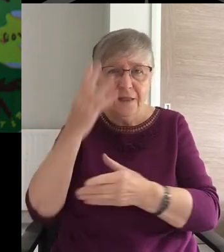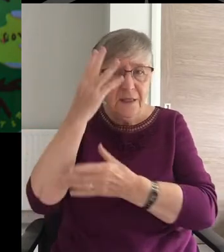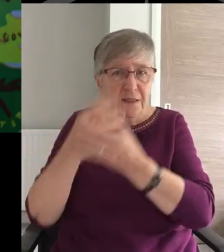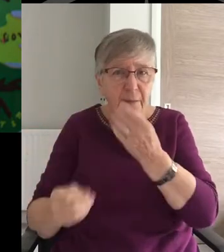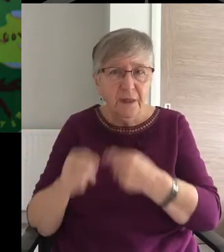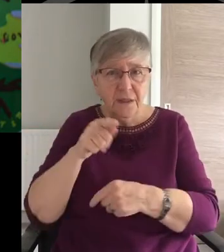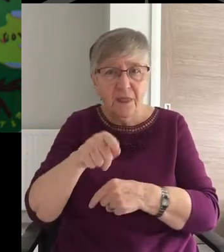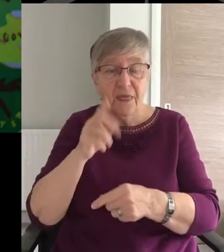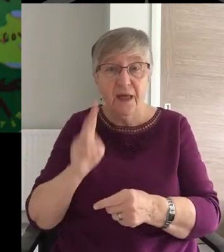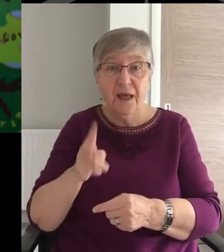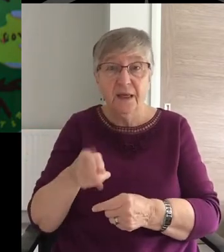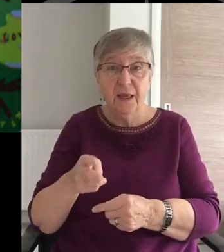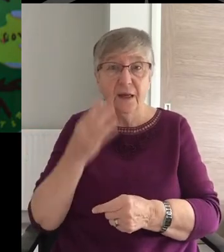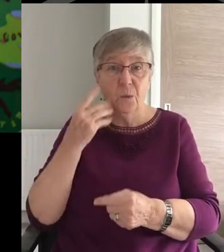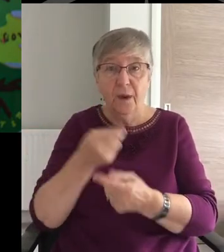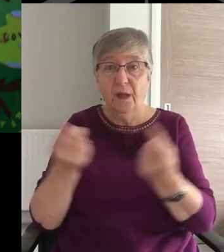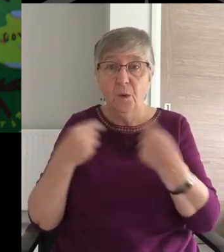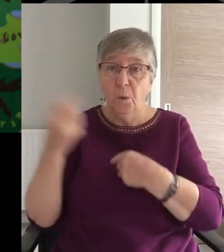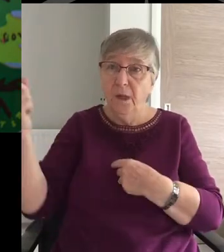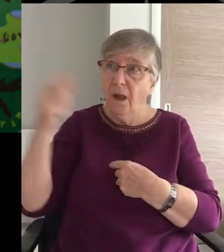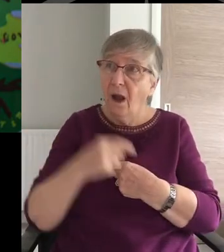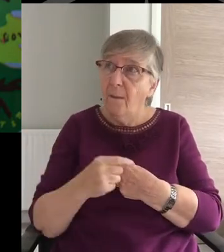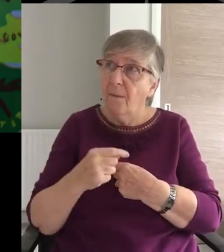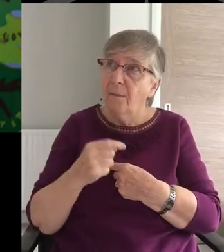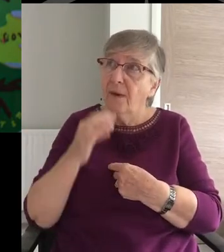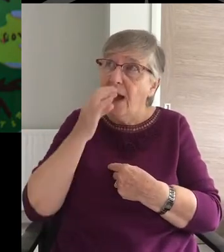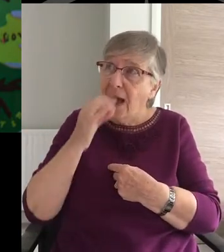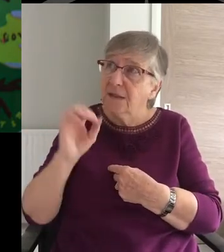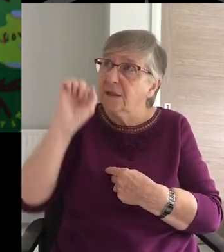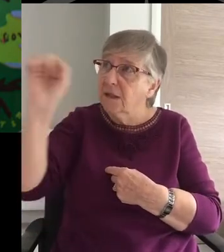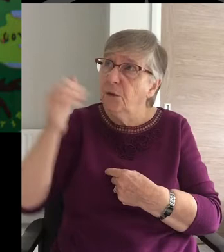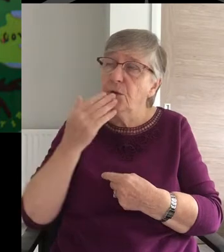that once more as we come seeking your forgiveness.